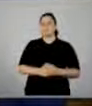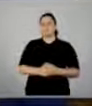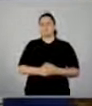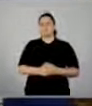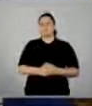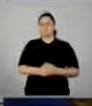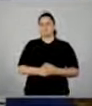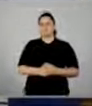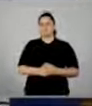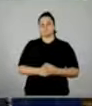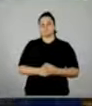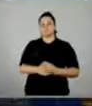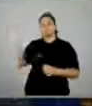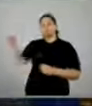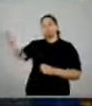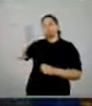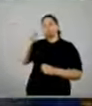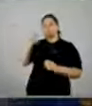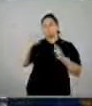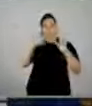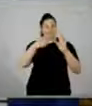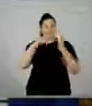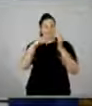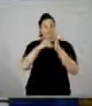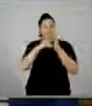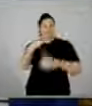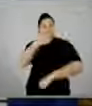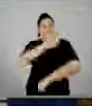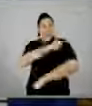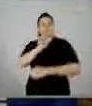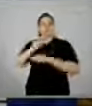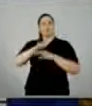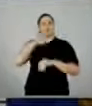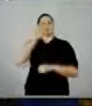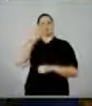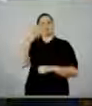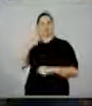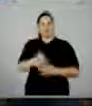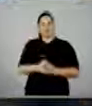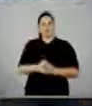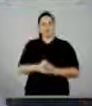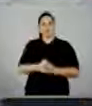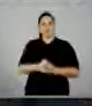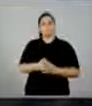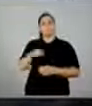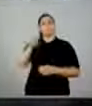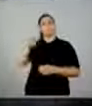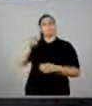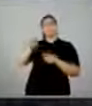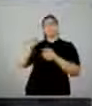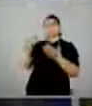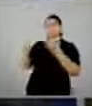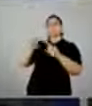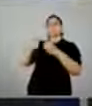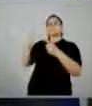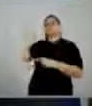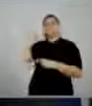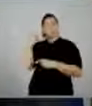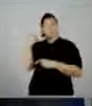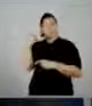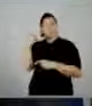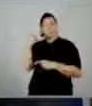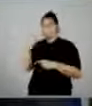the AstraZeneca vaccine for over 65s, are you breaking away from precedent in terms of the lack of data? Would this have been approved if